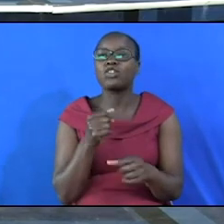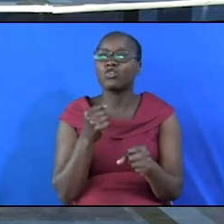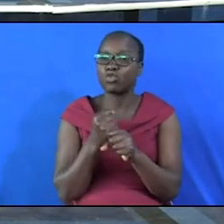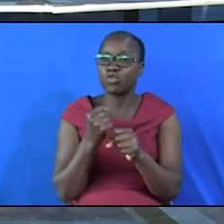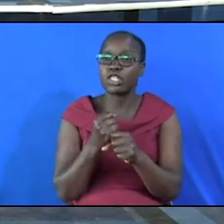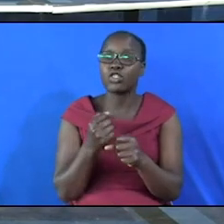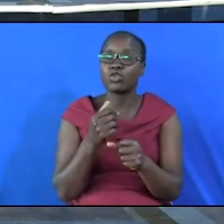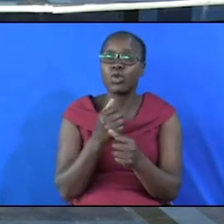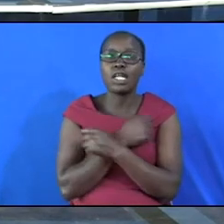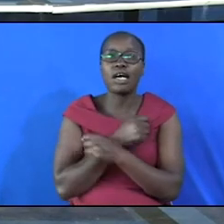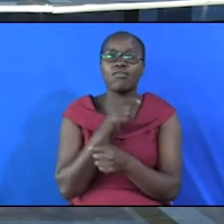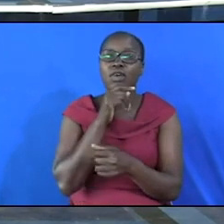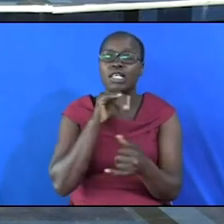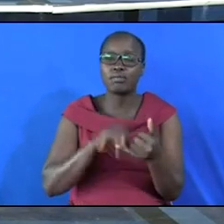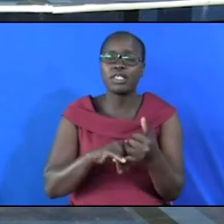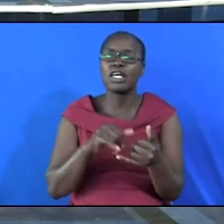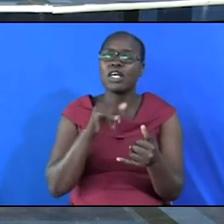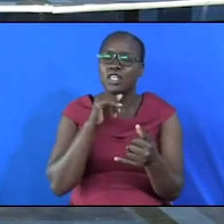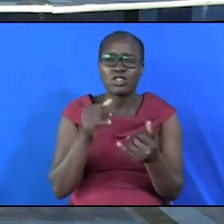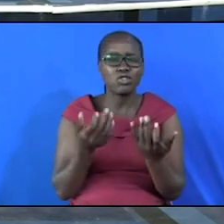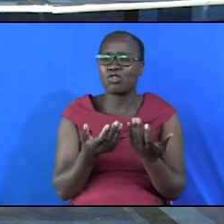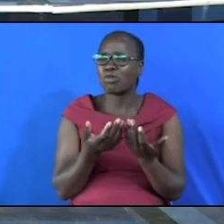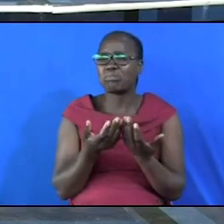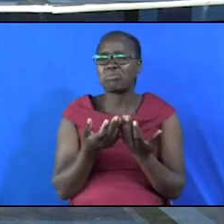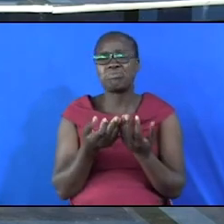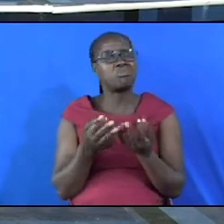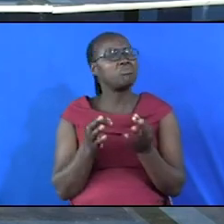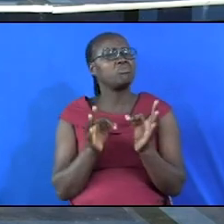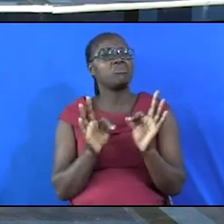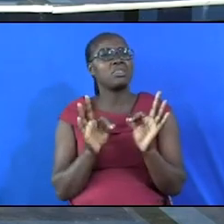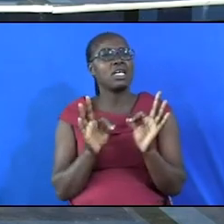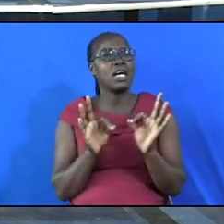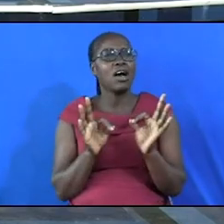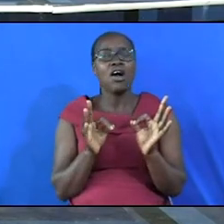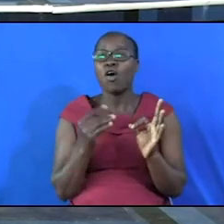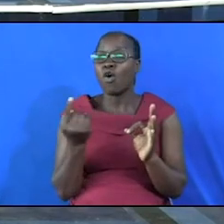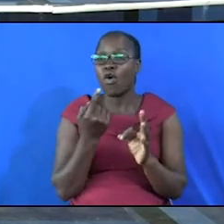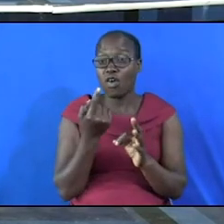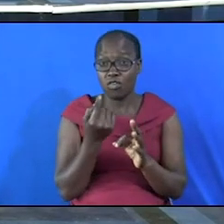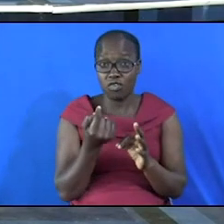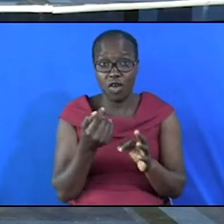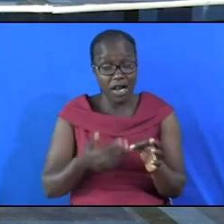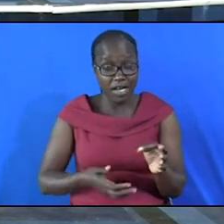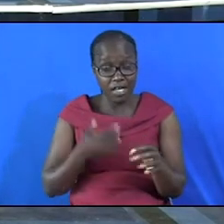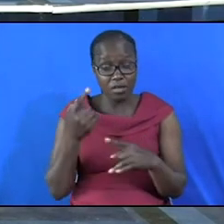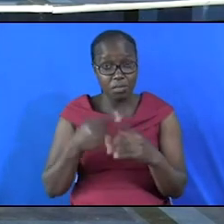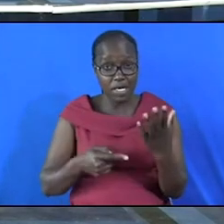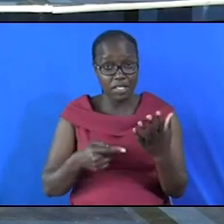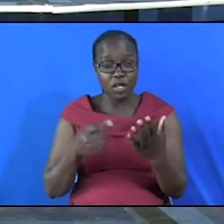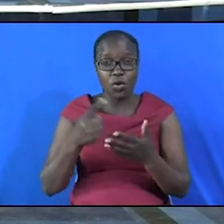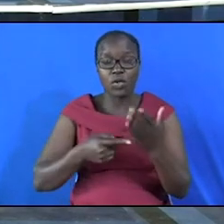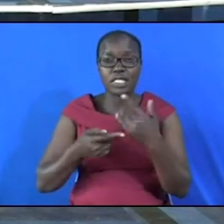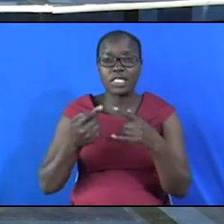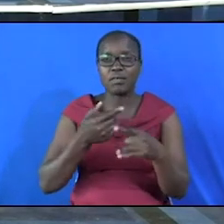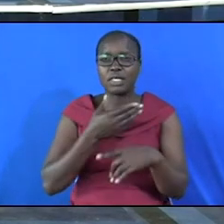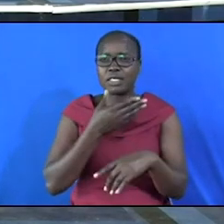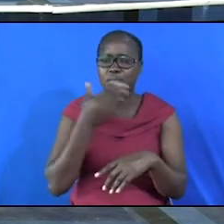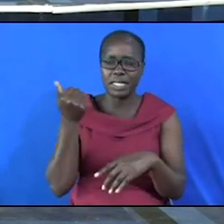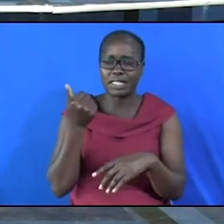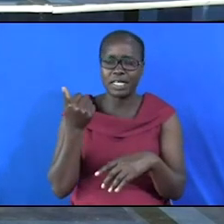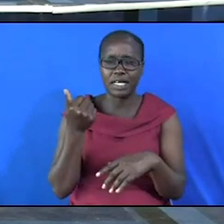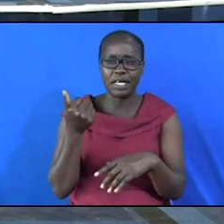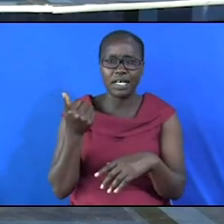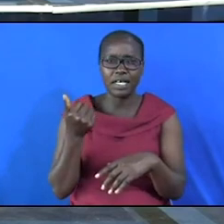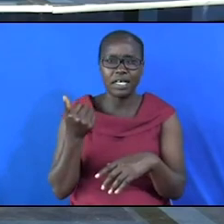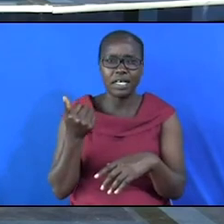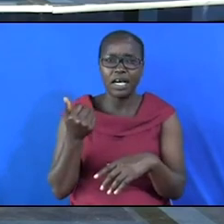Are we together? It is not putting food on the table. All these things are earthly, but what is coming is better than today. The